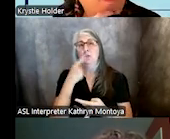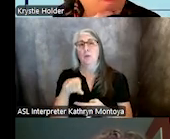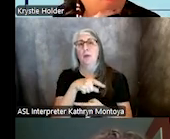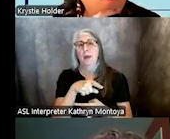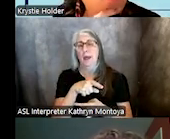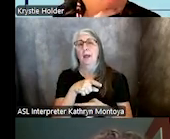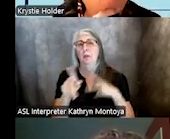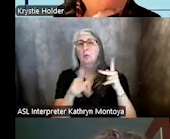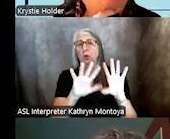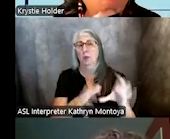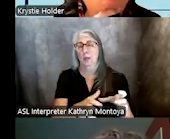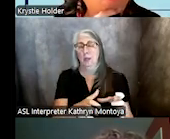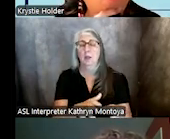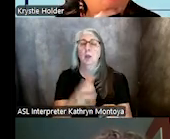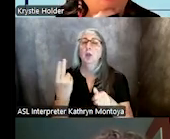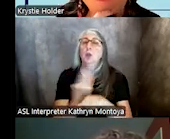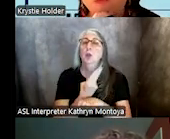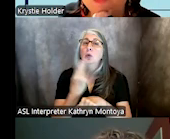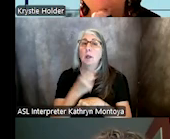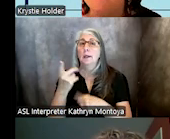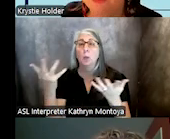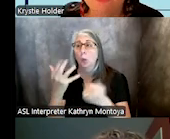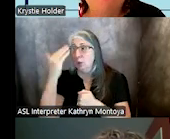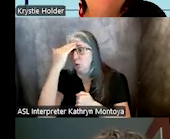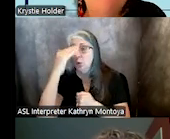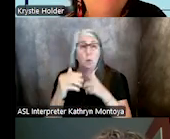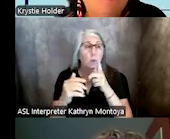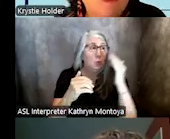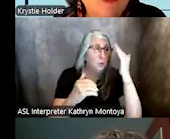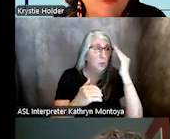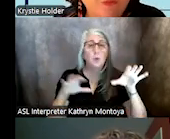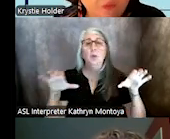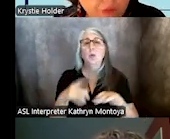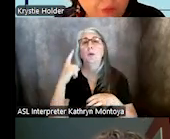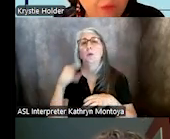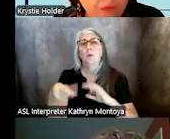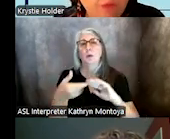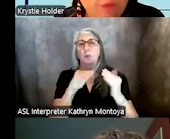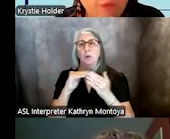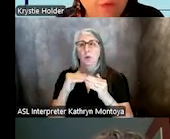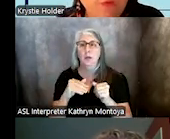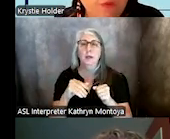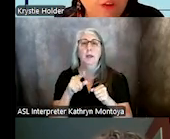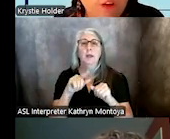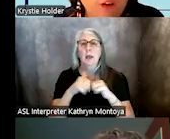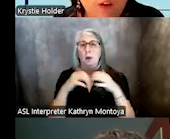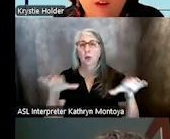really utilizing what you know, who you know, and doing it on behalf of the community in which you're acting in service